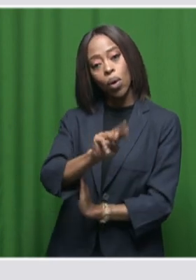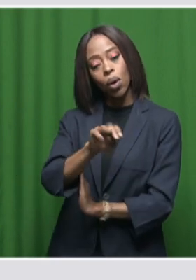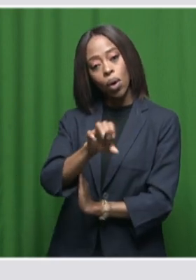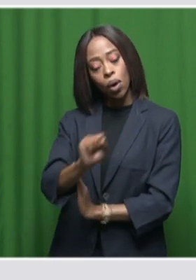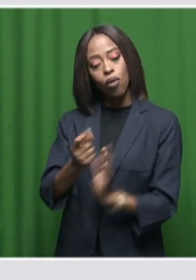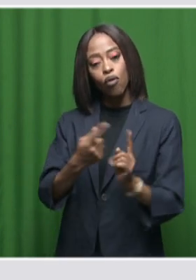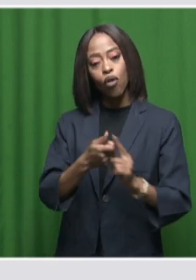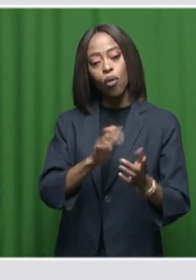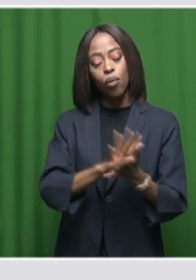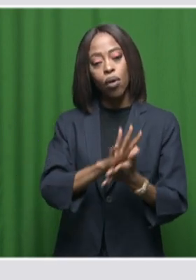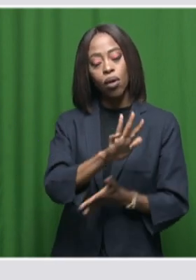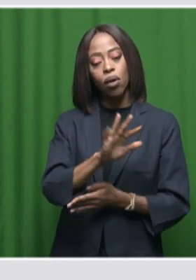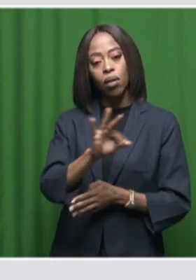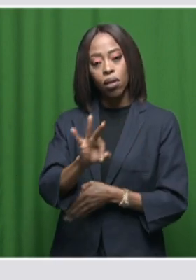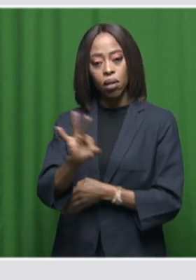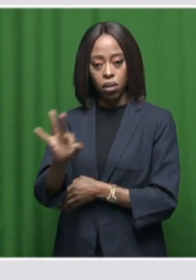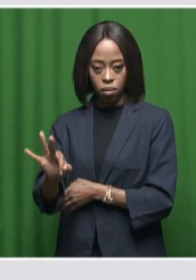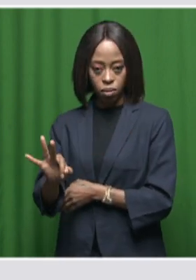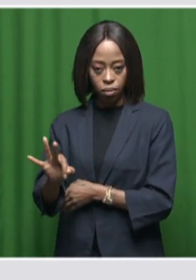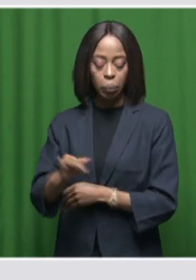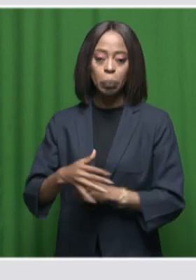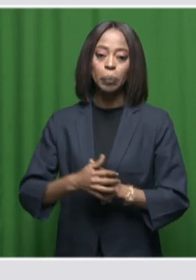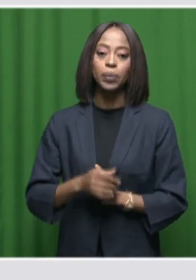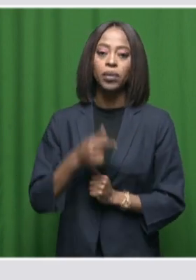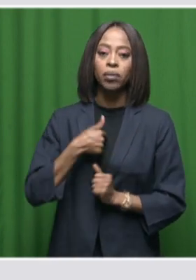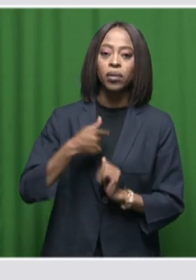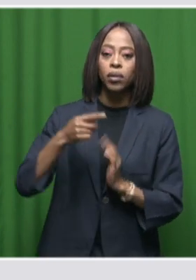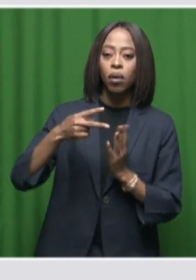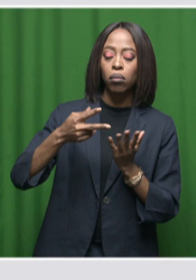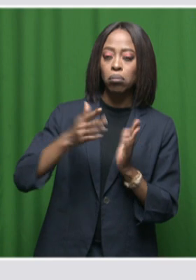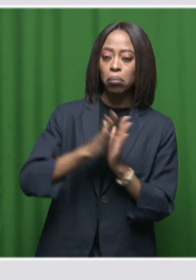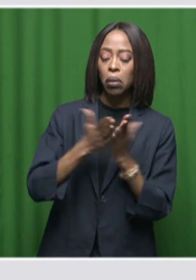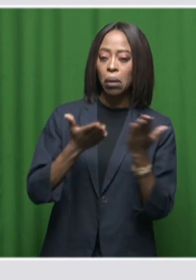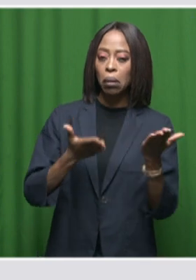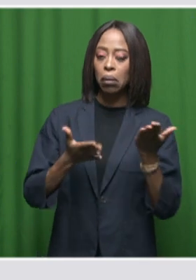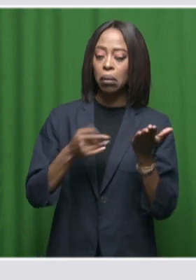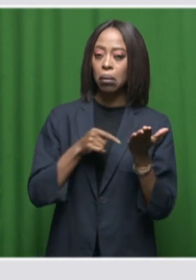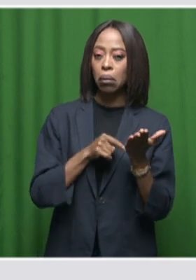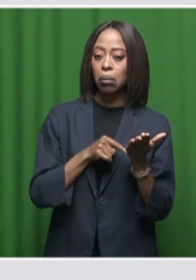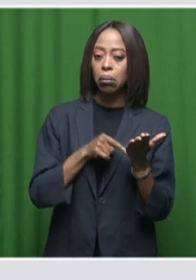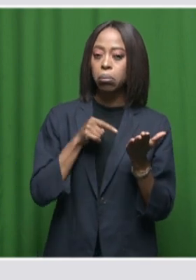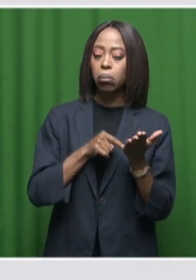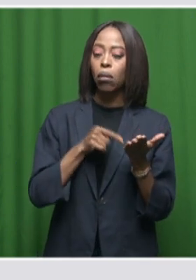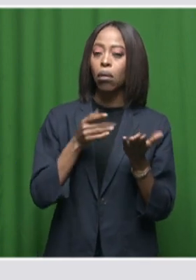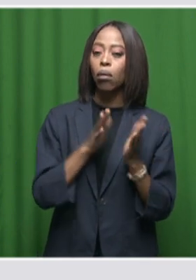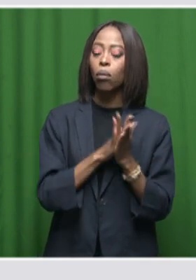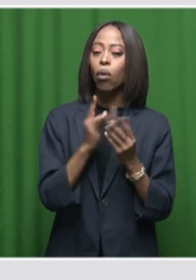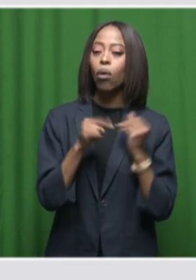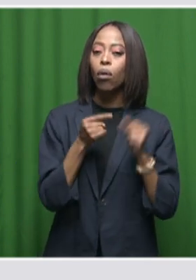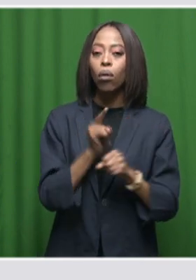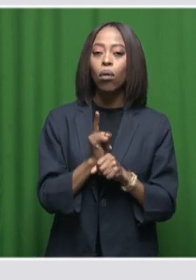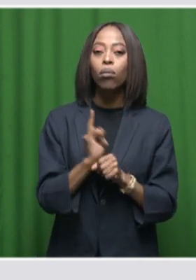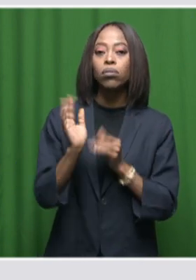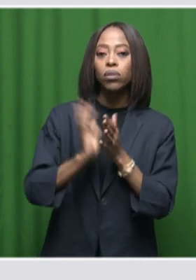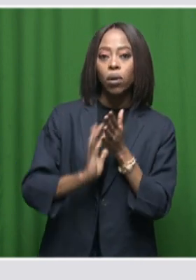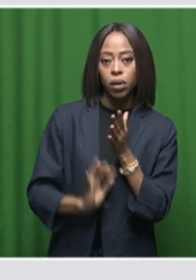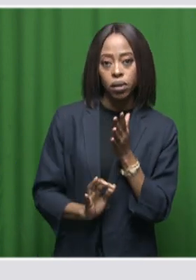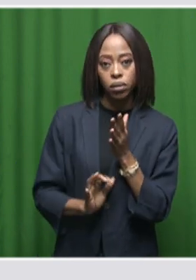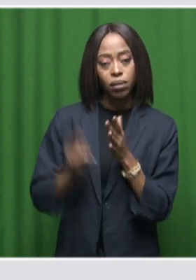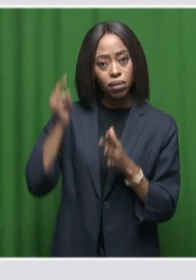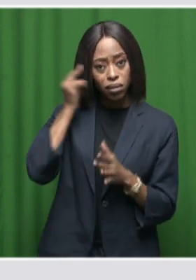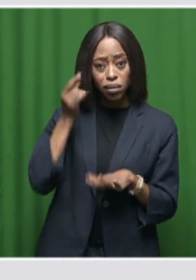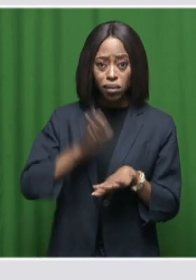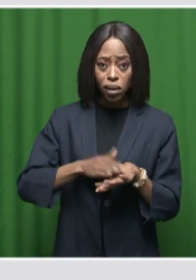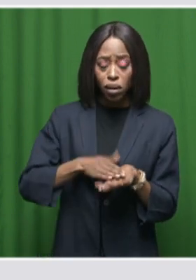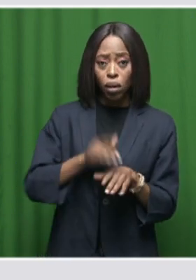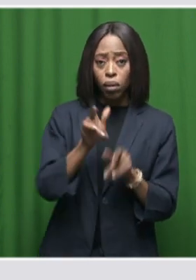from 1933, and it's a story of, I suppose it's a